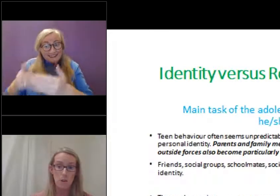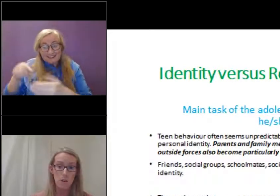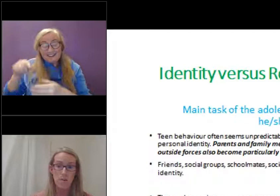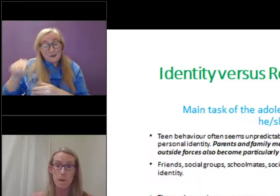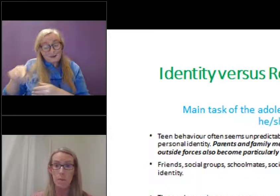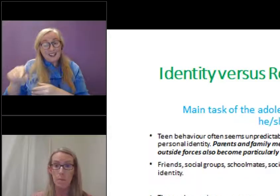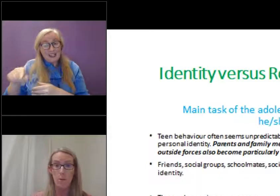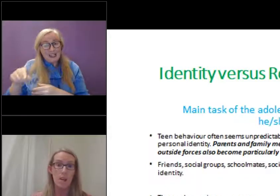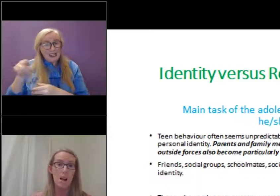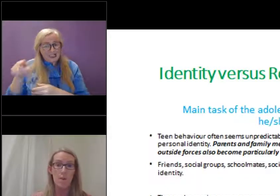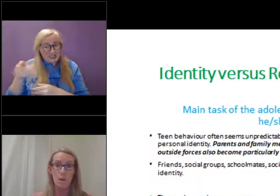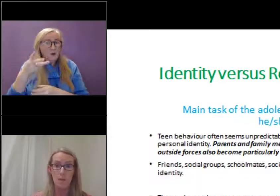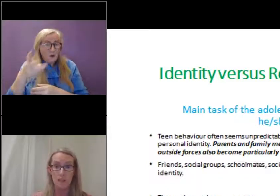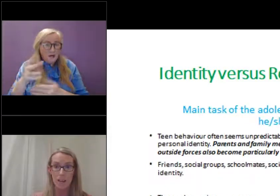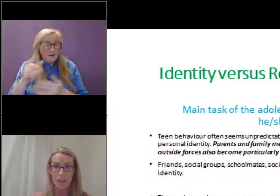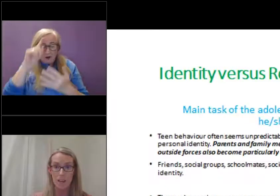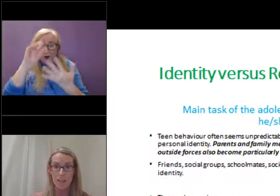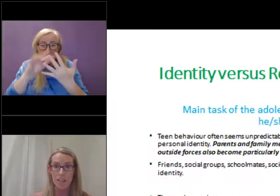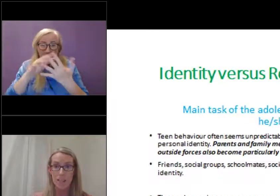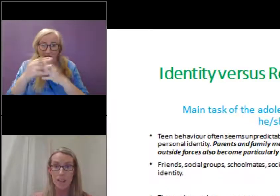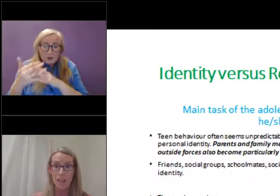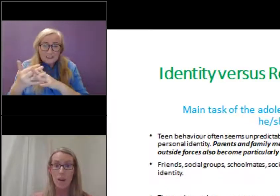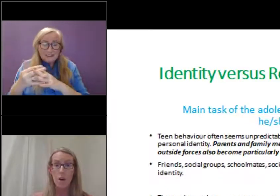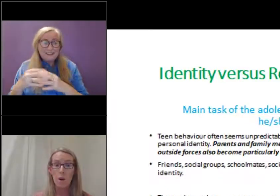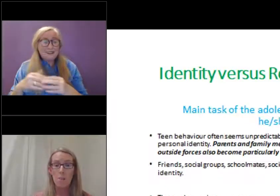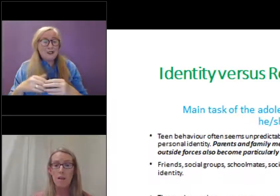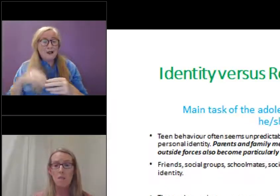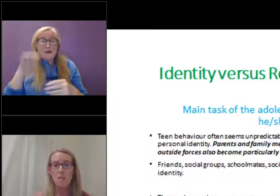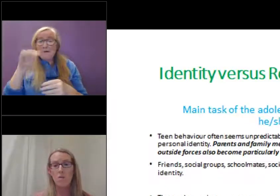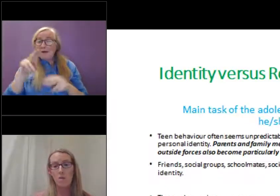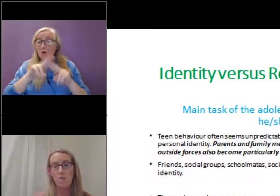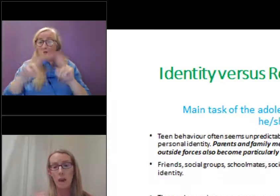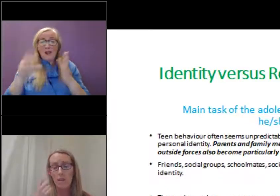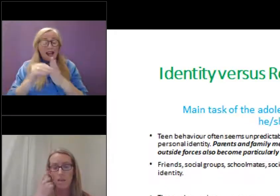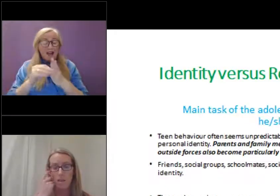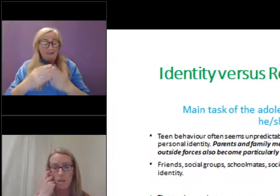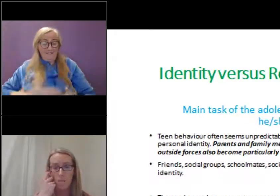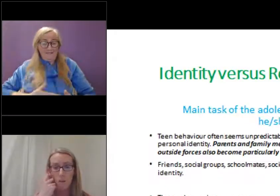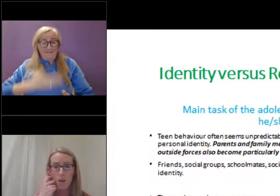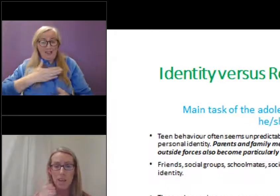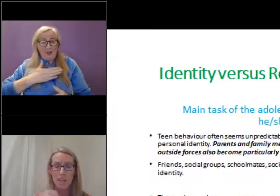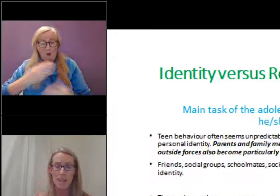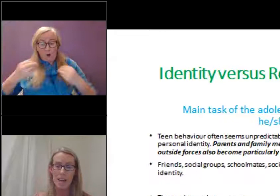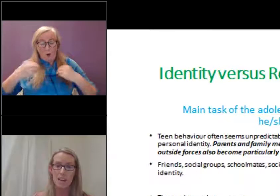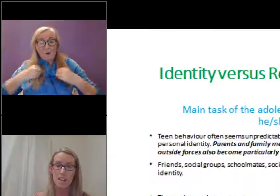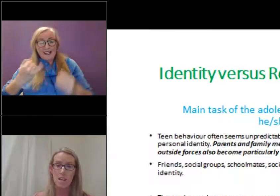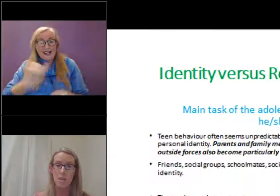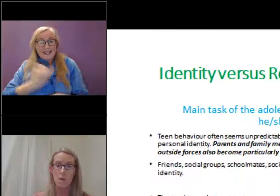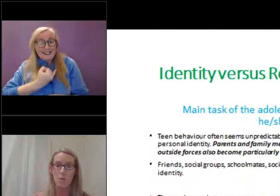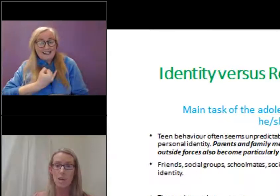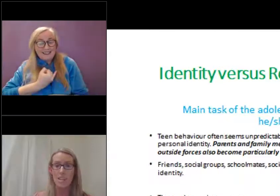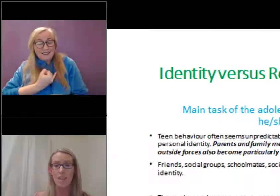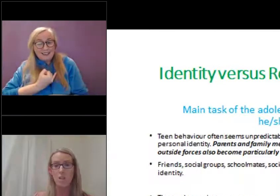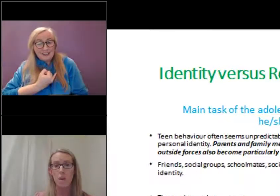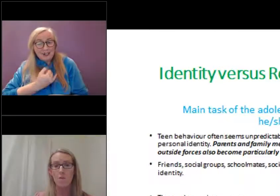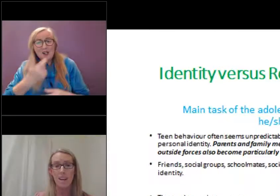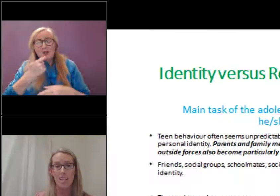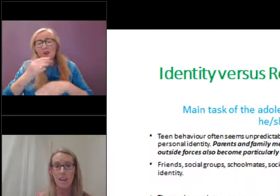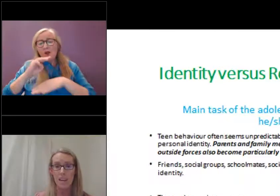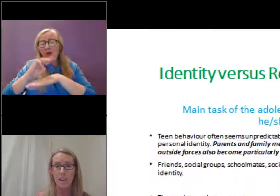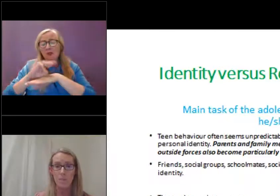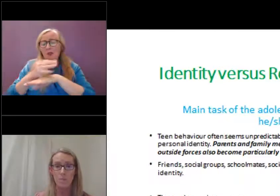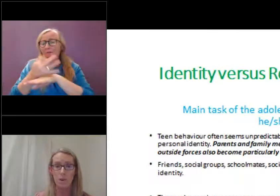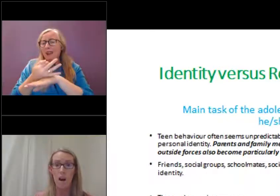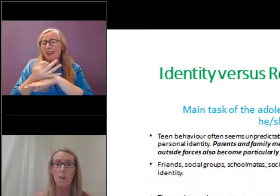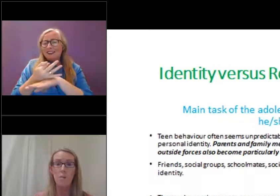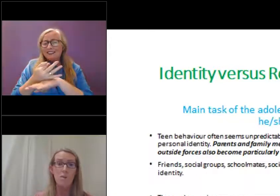be confused, maybe won't have their own sense of identity. But I suppose just for parents not to be worried that, you know, it says 12 to